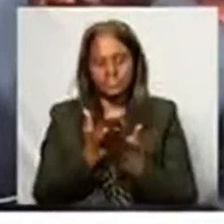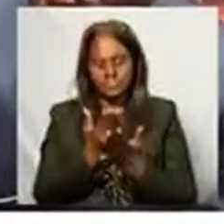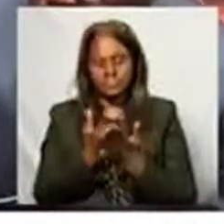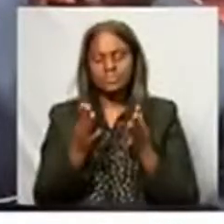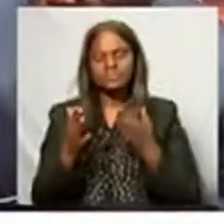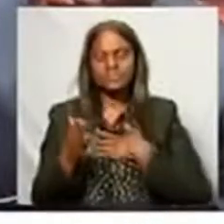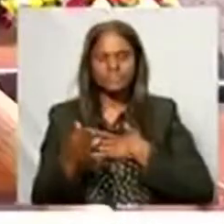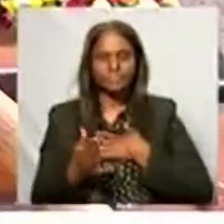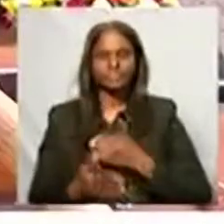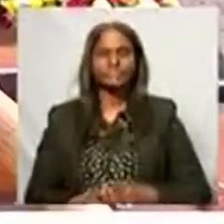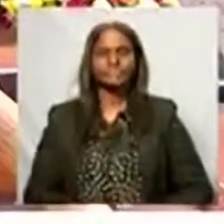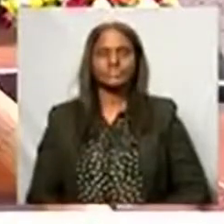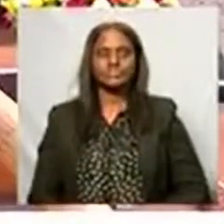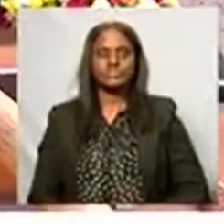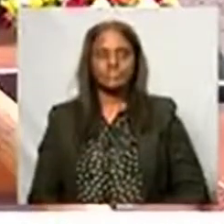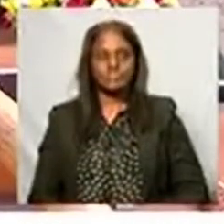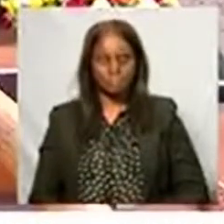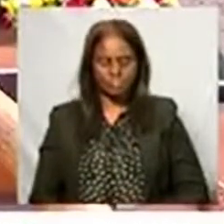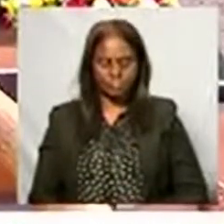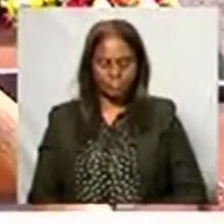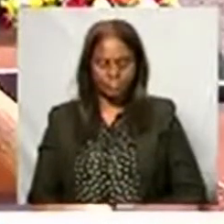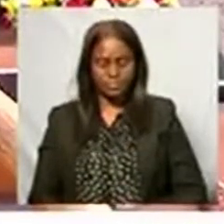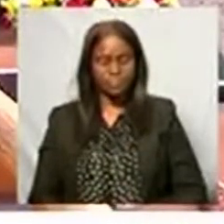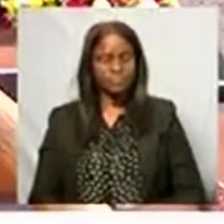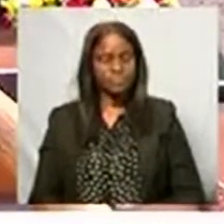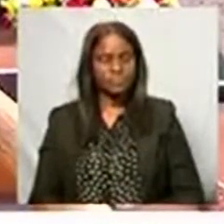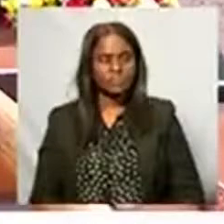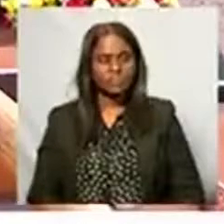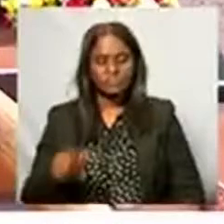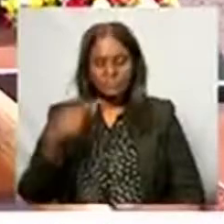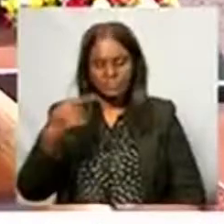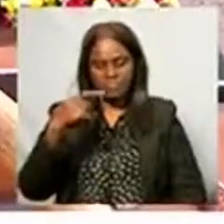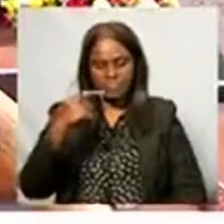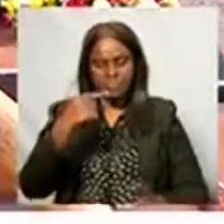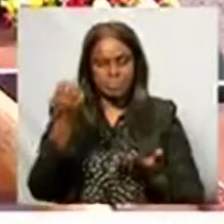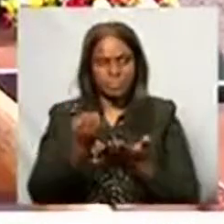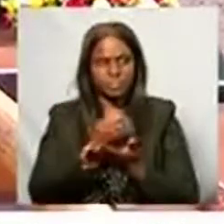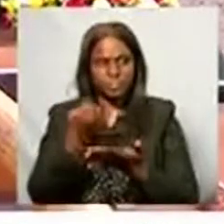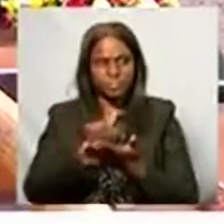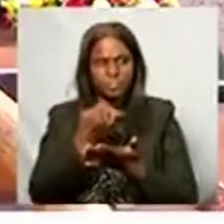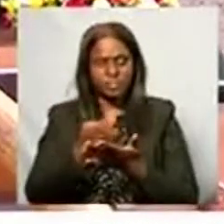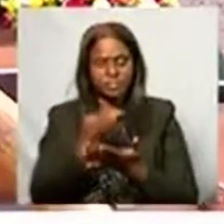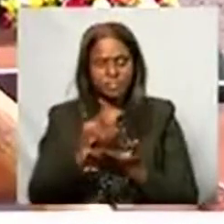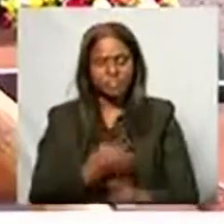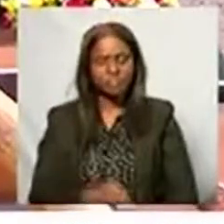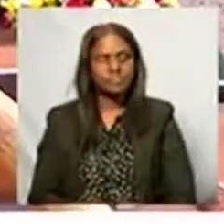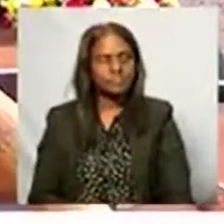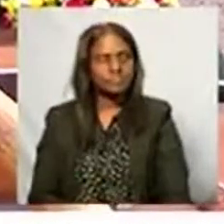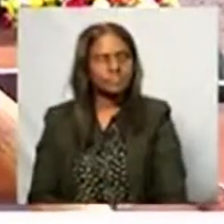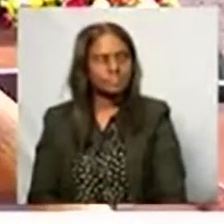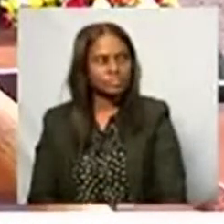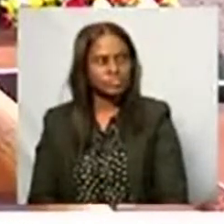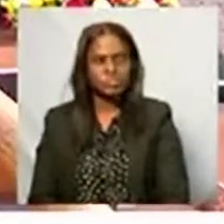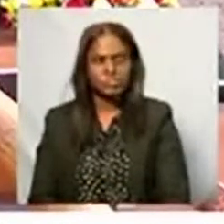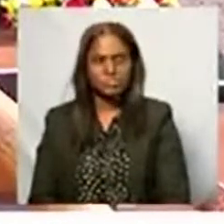mine. Thank you. The Minister of Green Economy and Environment.